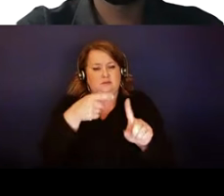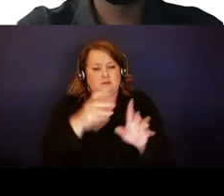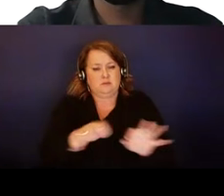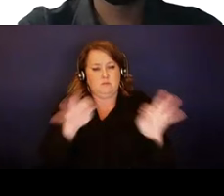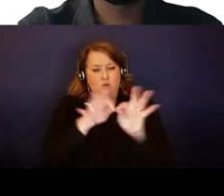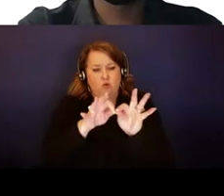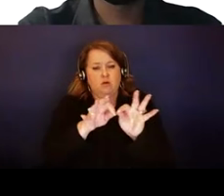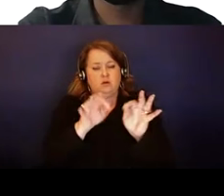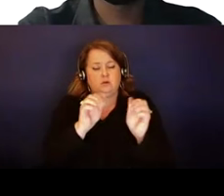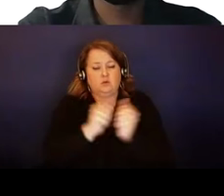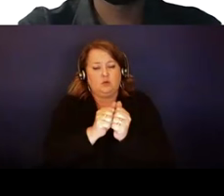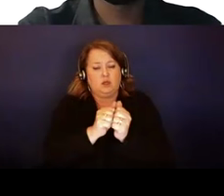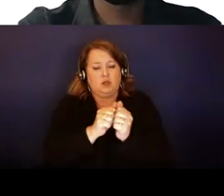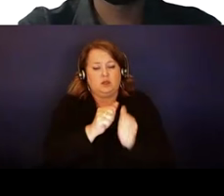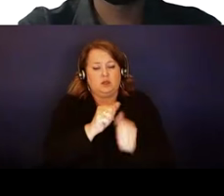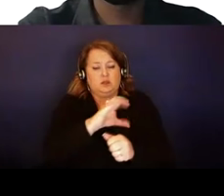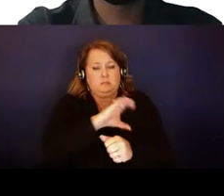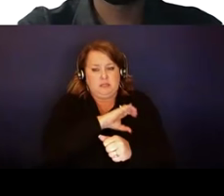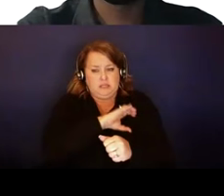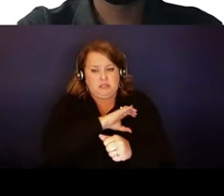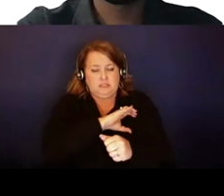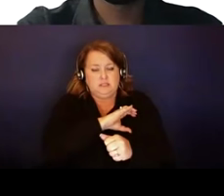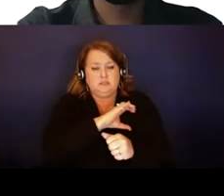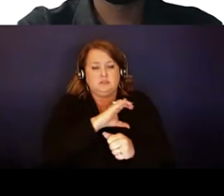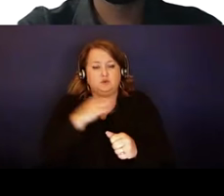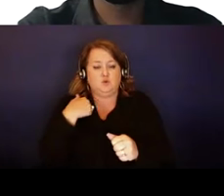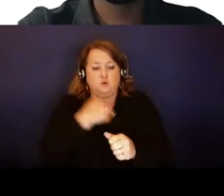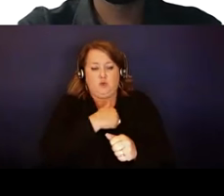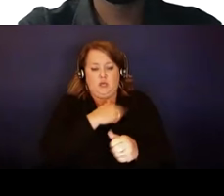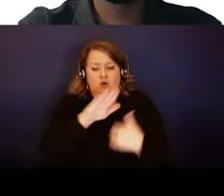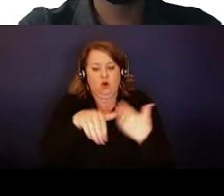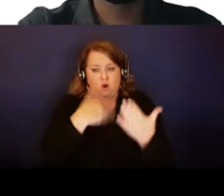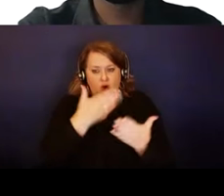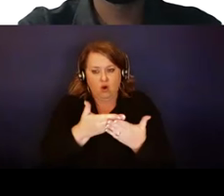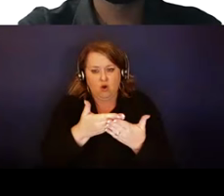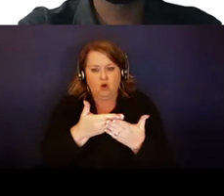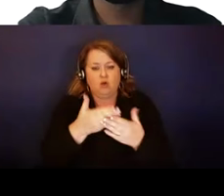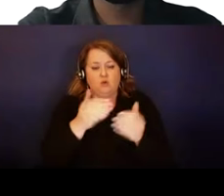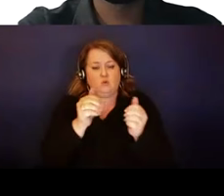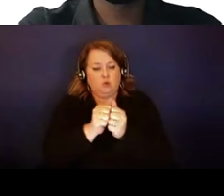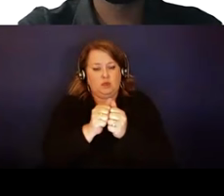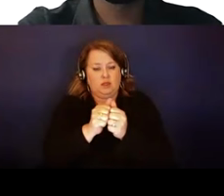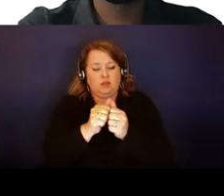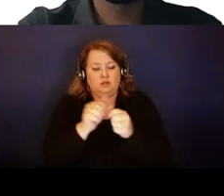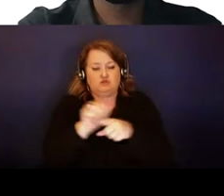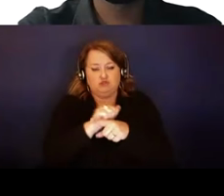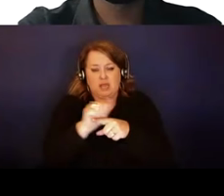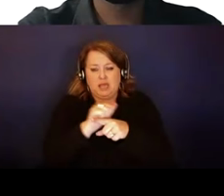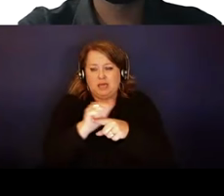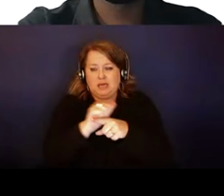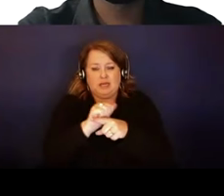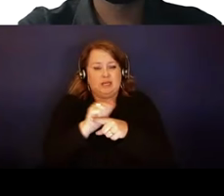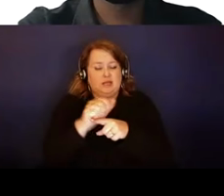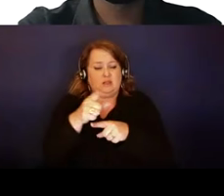officer. And I think that everybody needs training. The judges need training, we